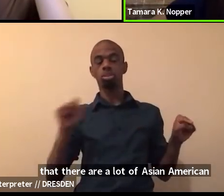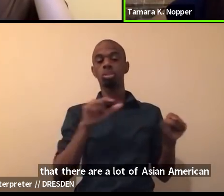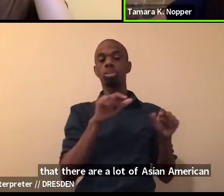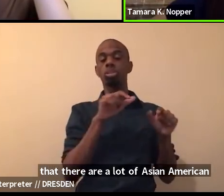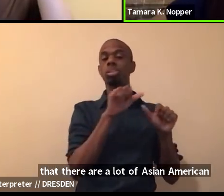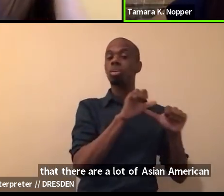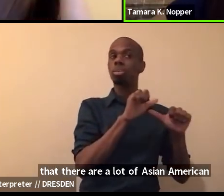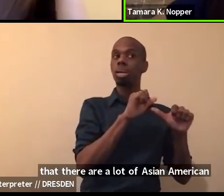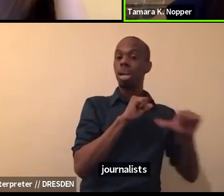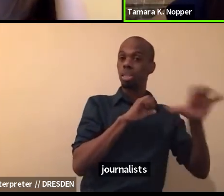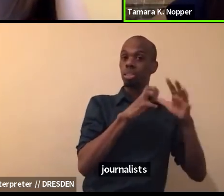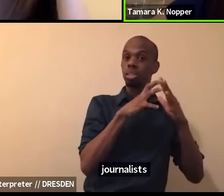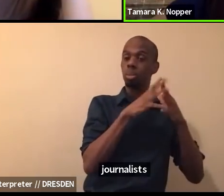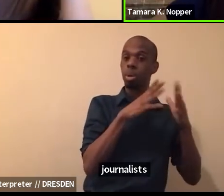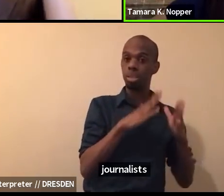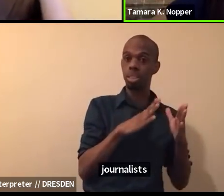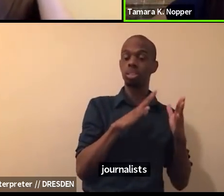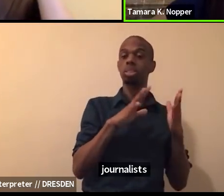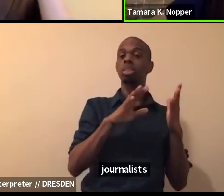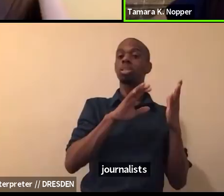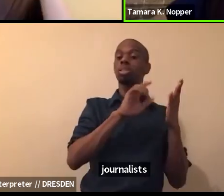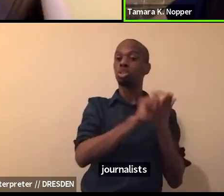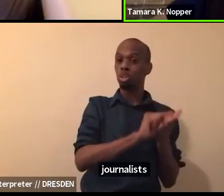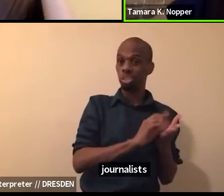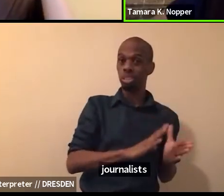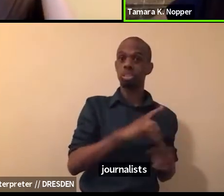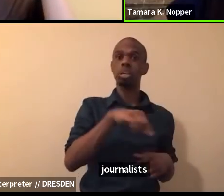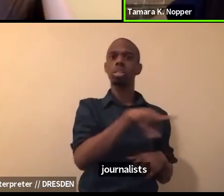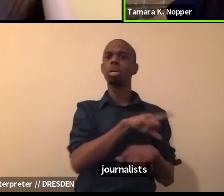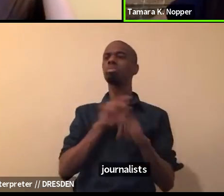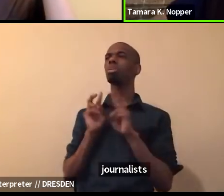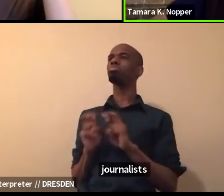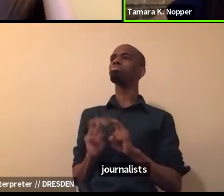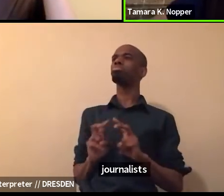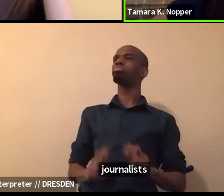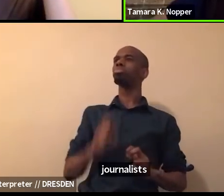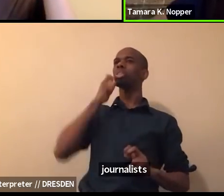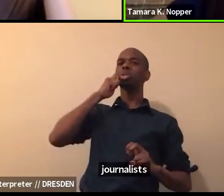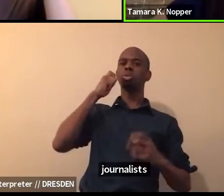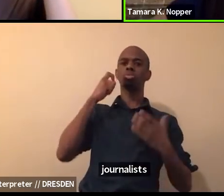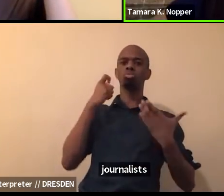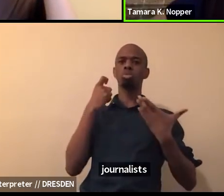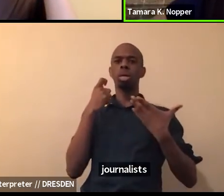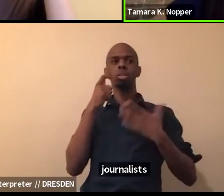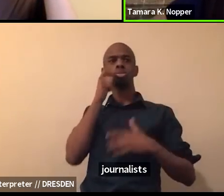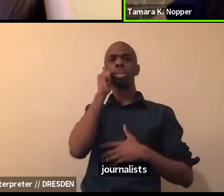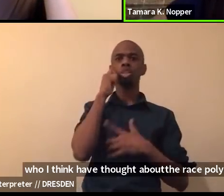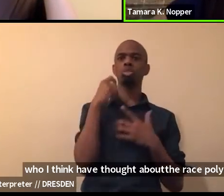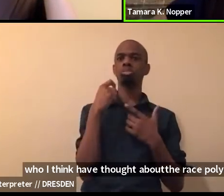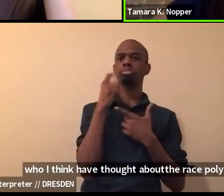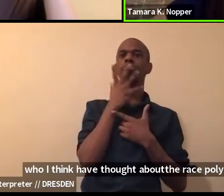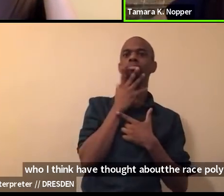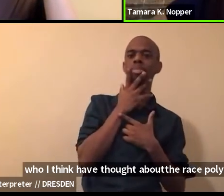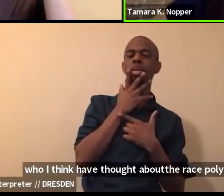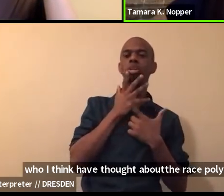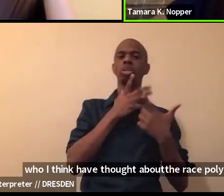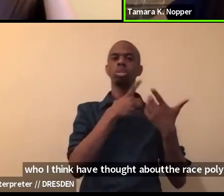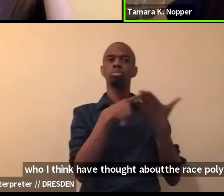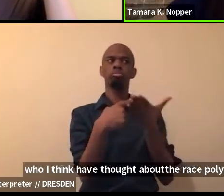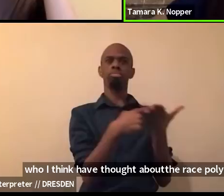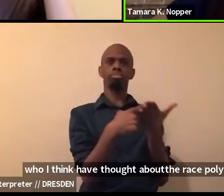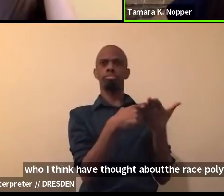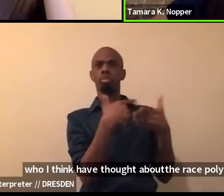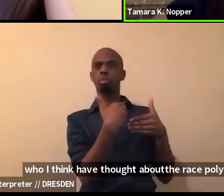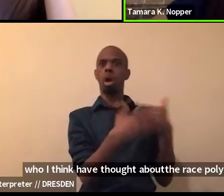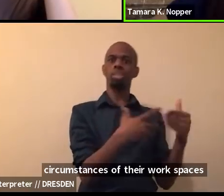I think have thought about the racial politics of their workspaces and the racial politics of what content and